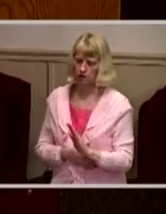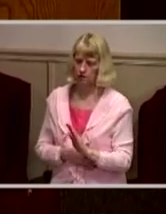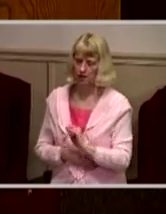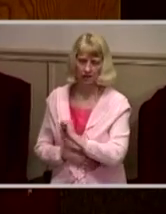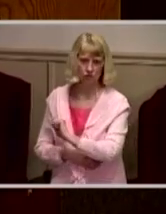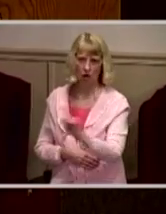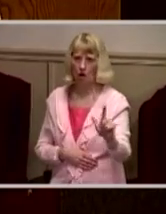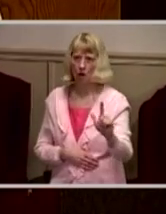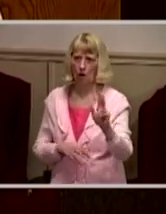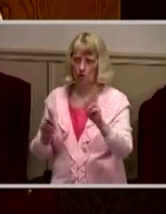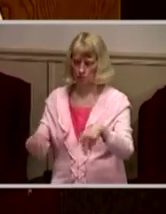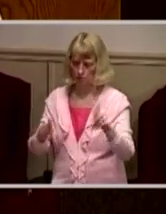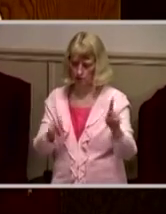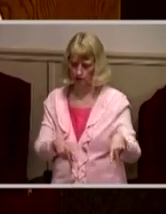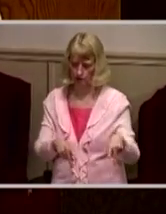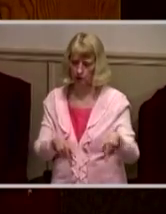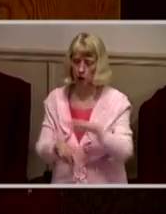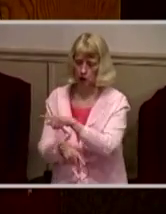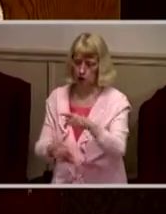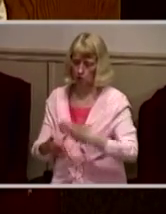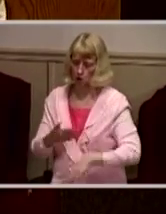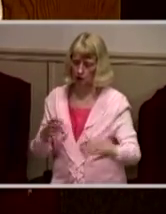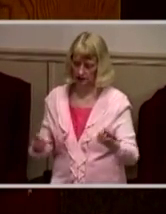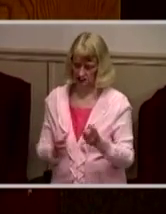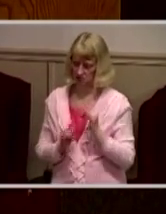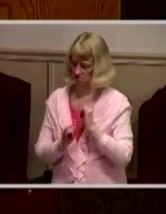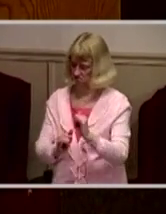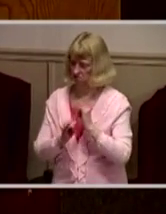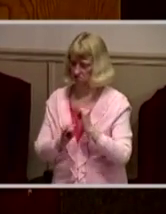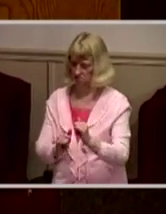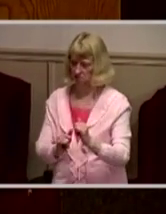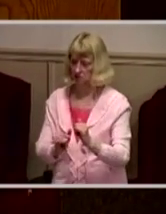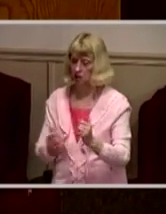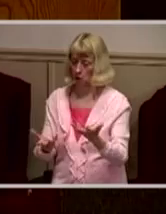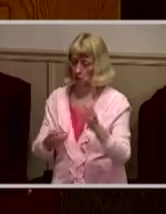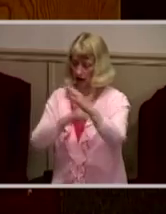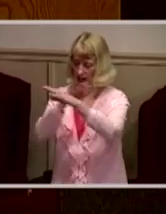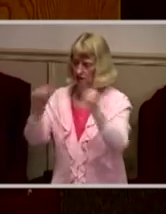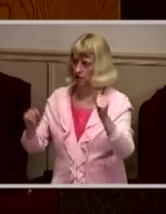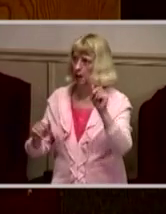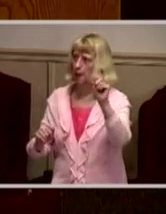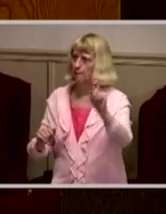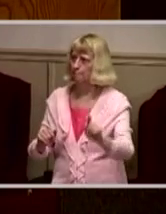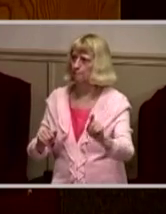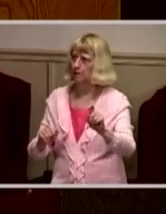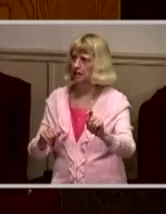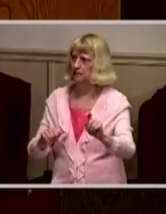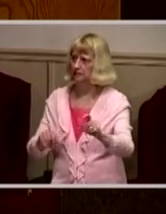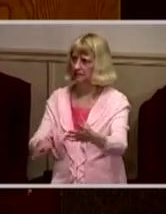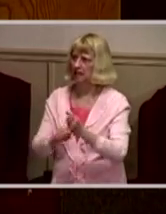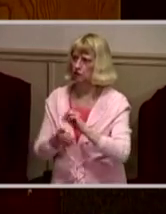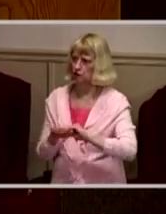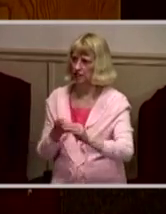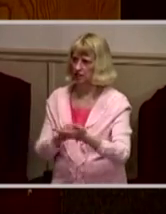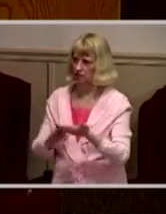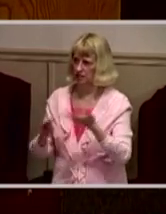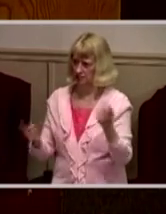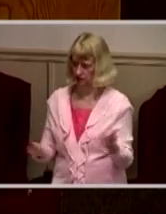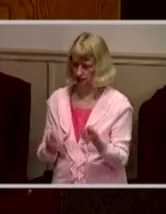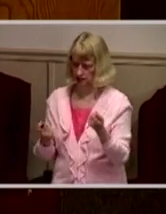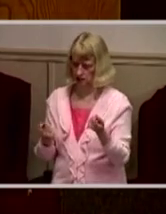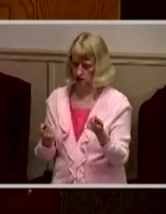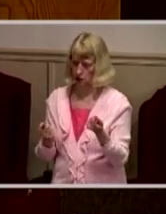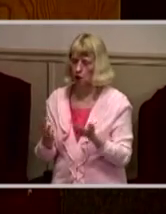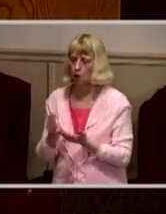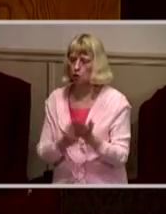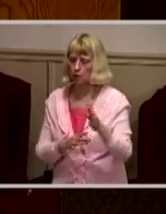one of us. You've been born a sinner, and so have I. If you want to go to heaven, you need to have forgiveness of that sin, and it only comes